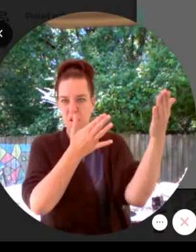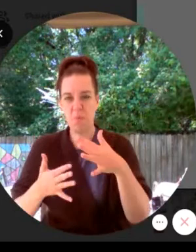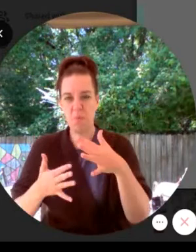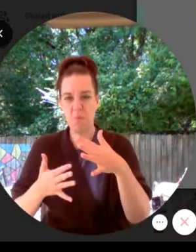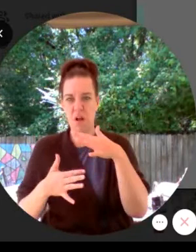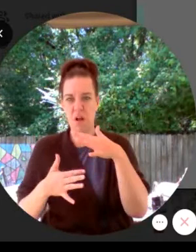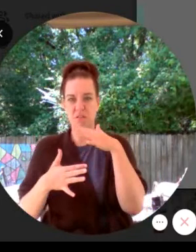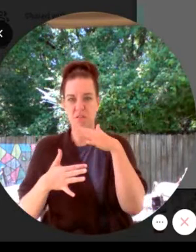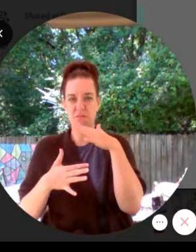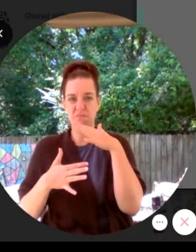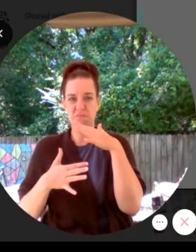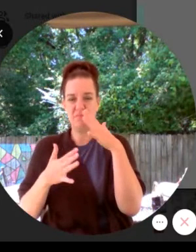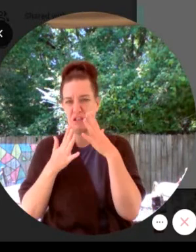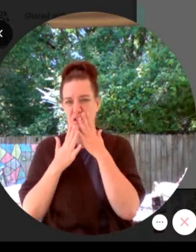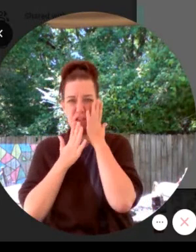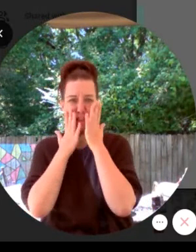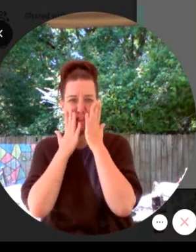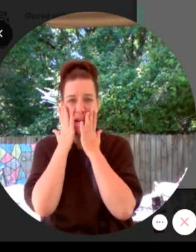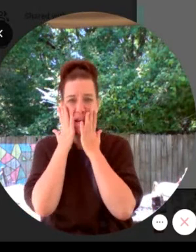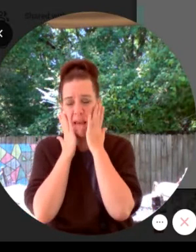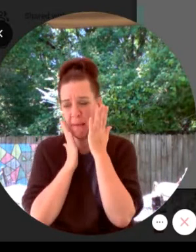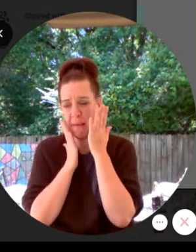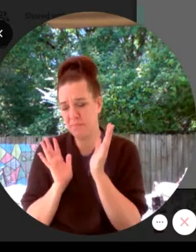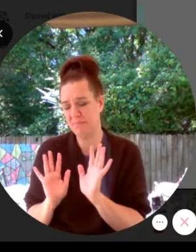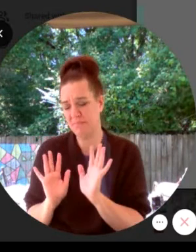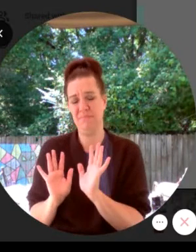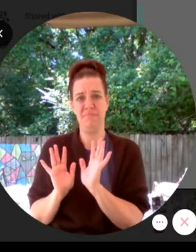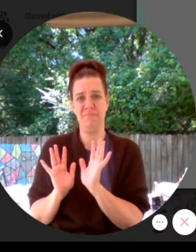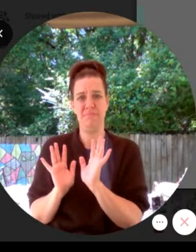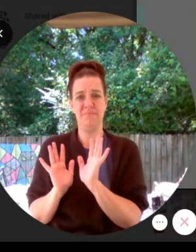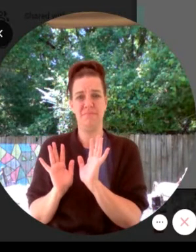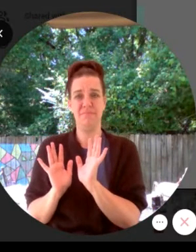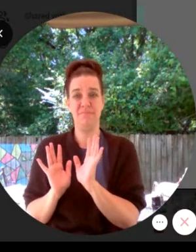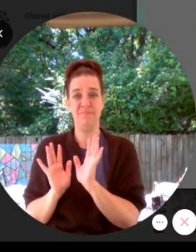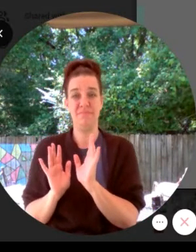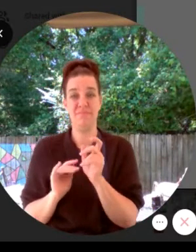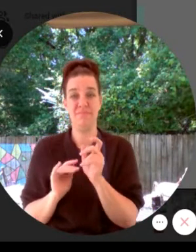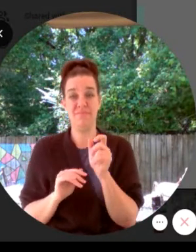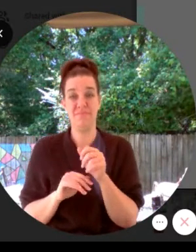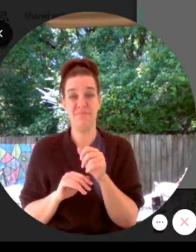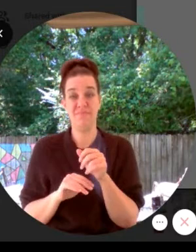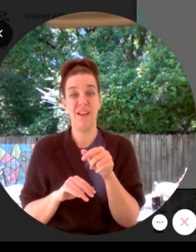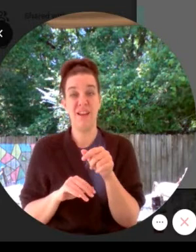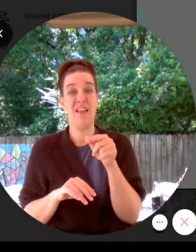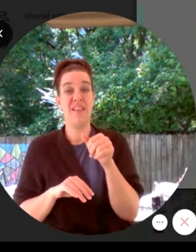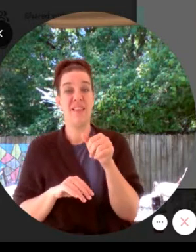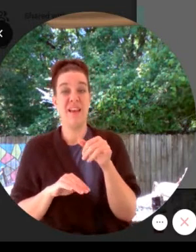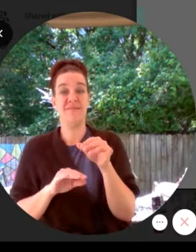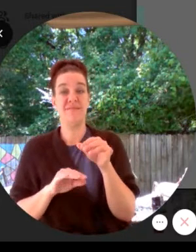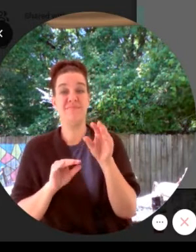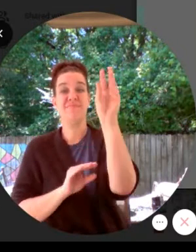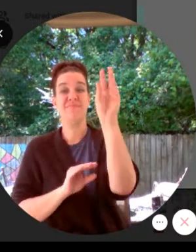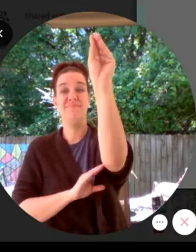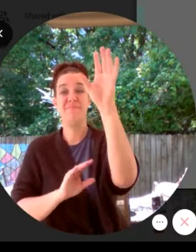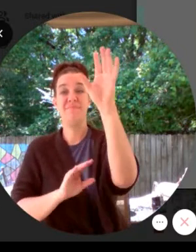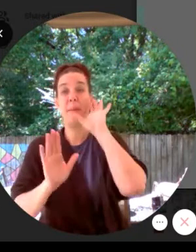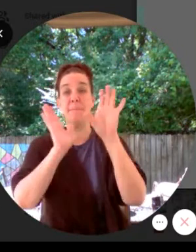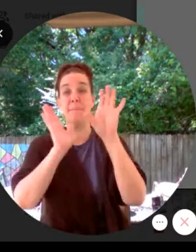portrait Bertrand had ordered removed. That principal's name was